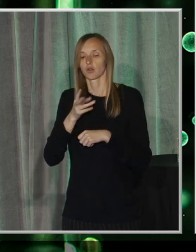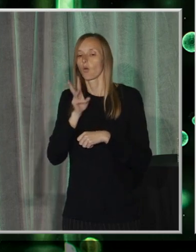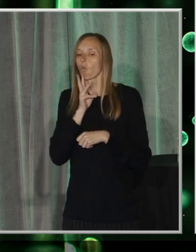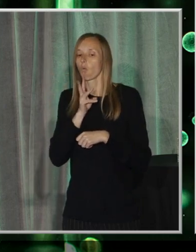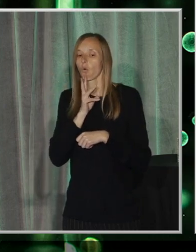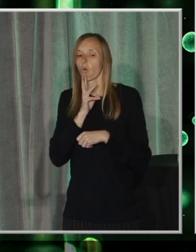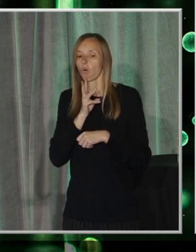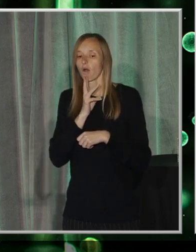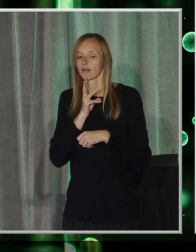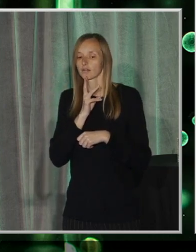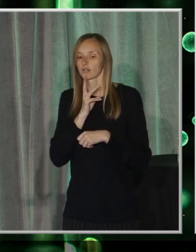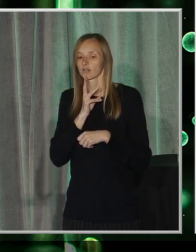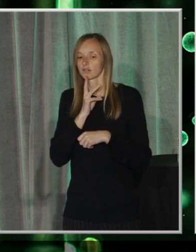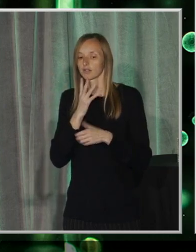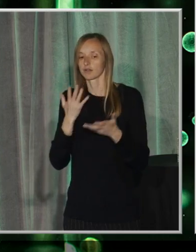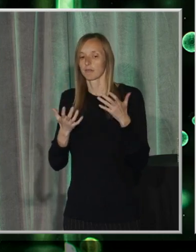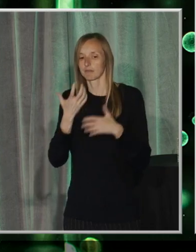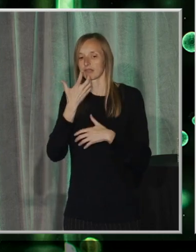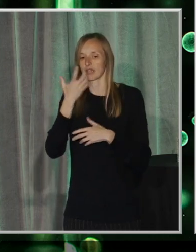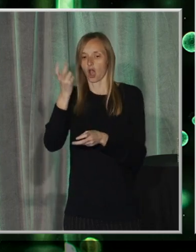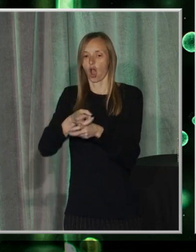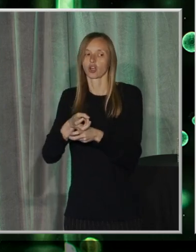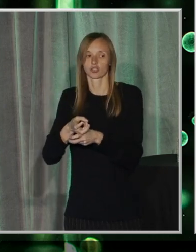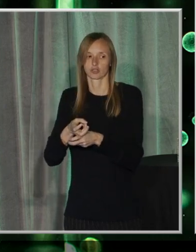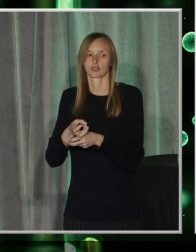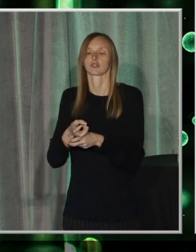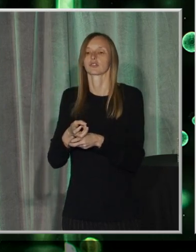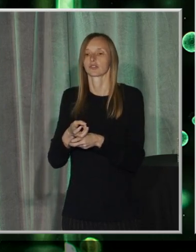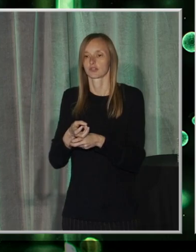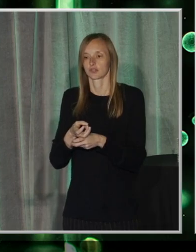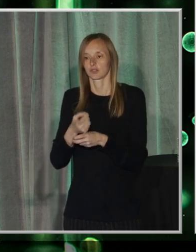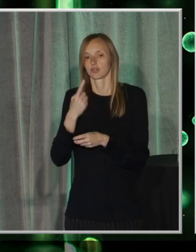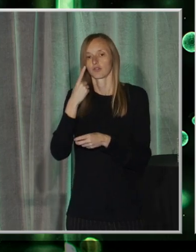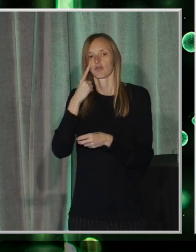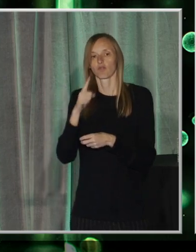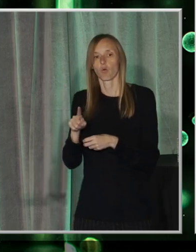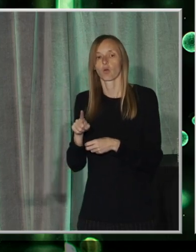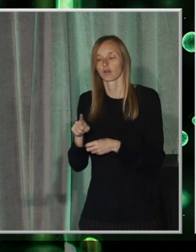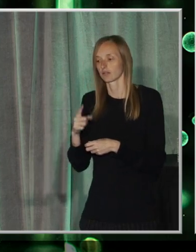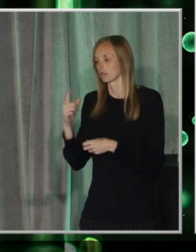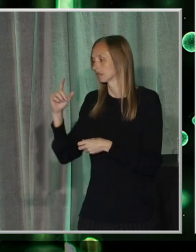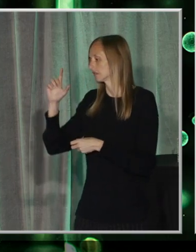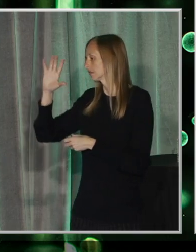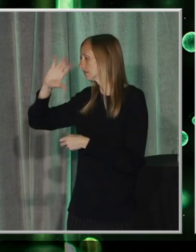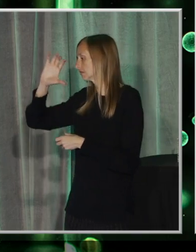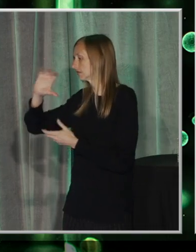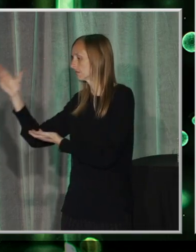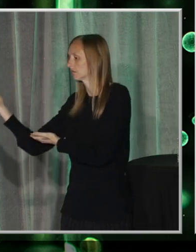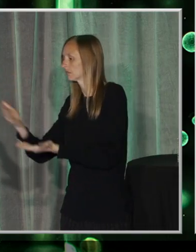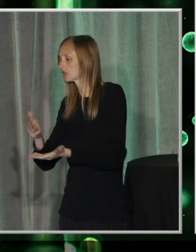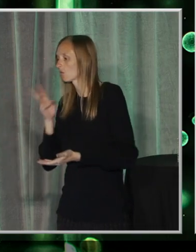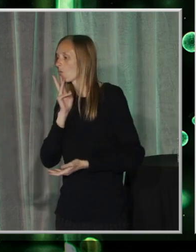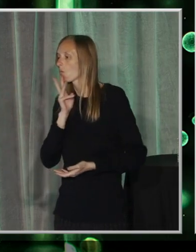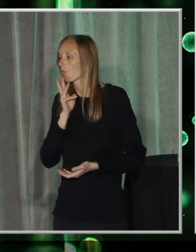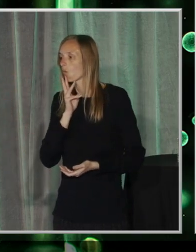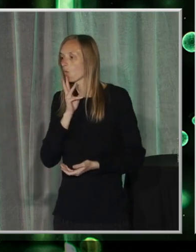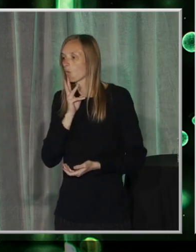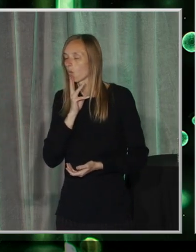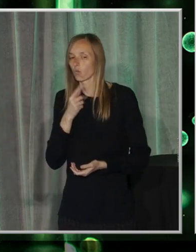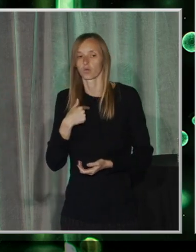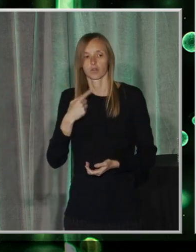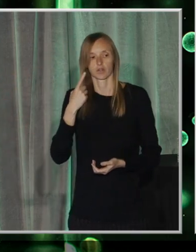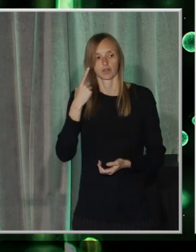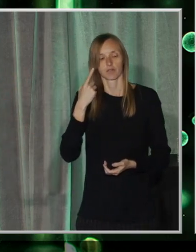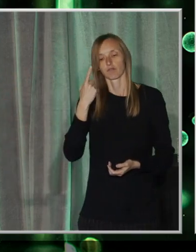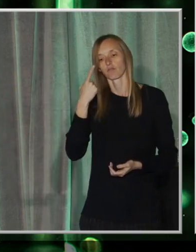So it might be hard for the, like, every time fetching water. So we thought that something can be a